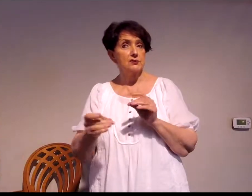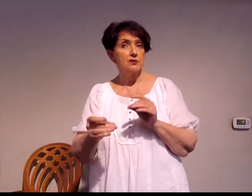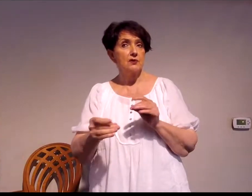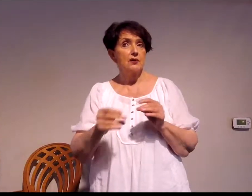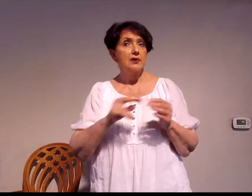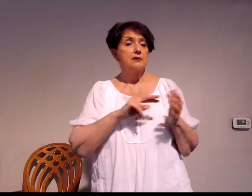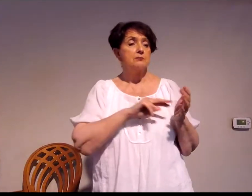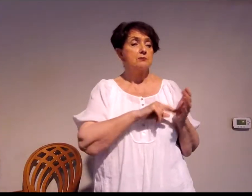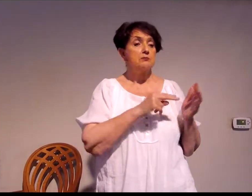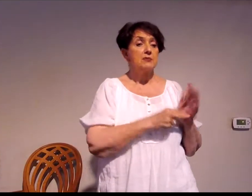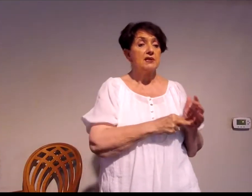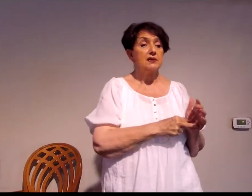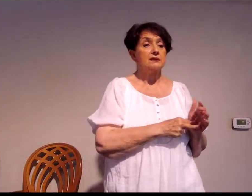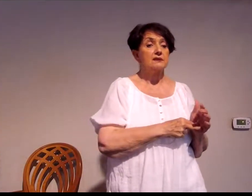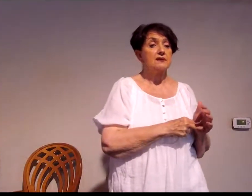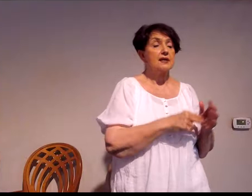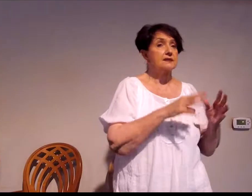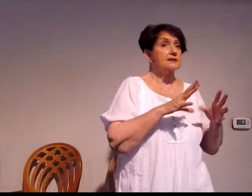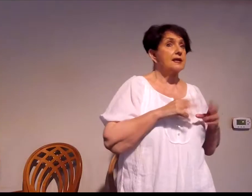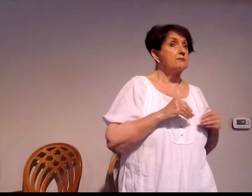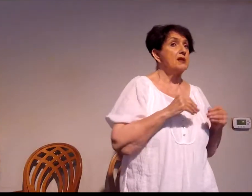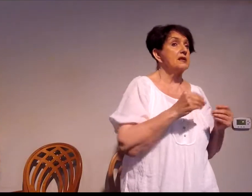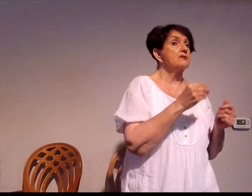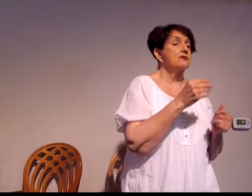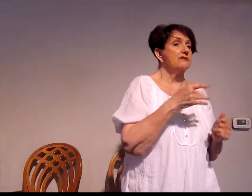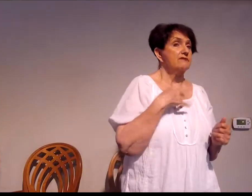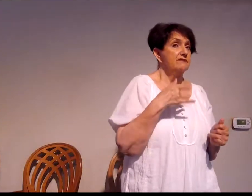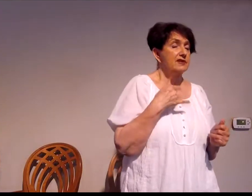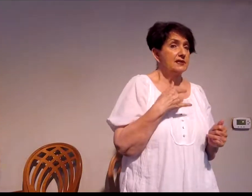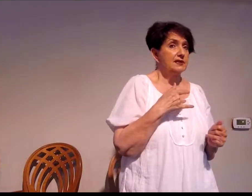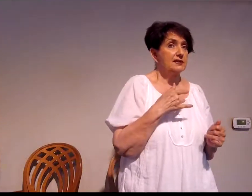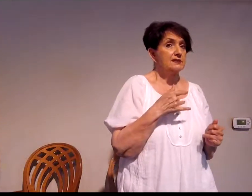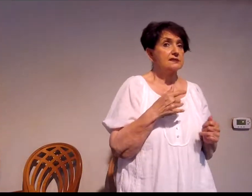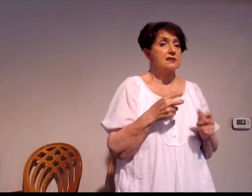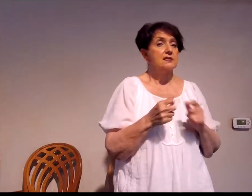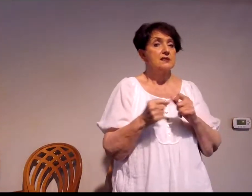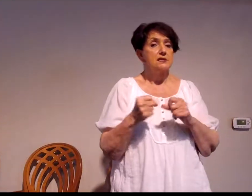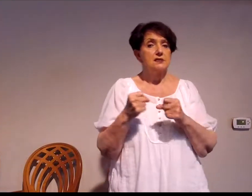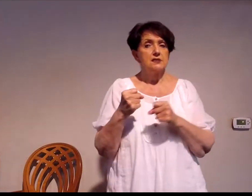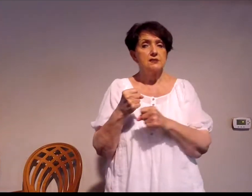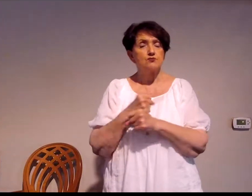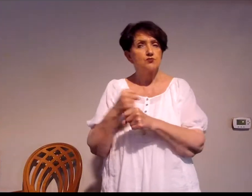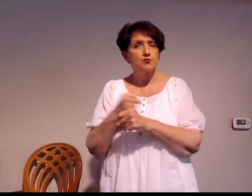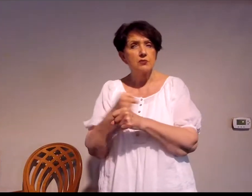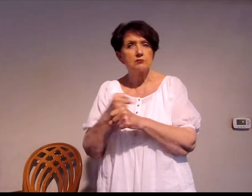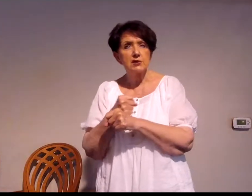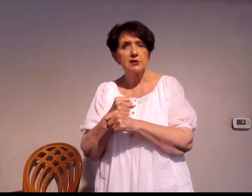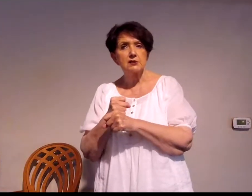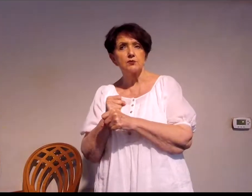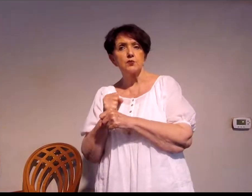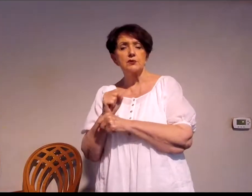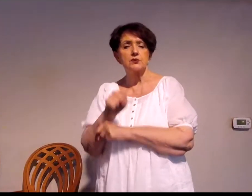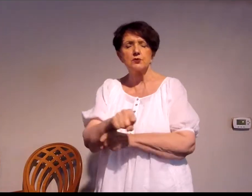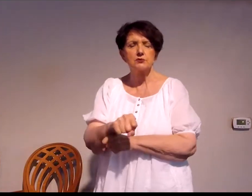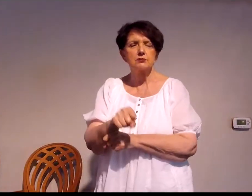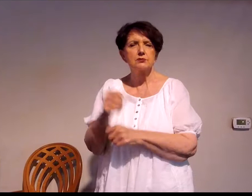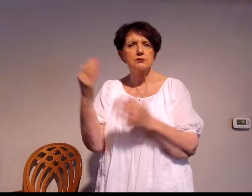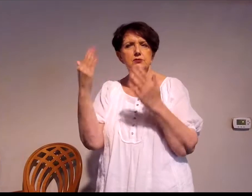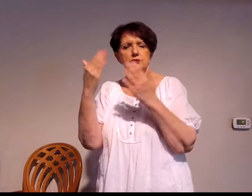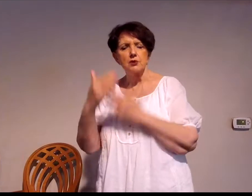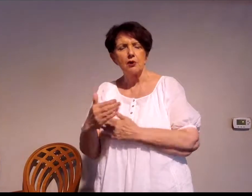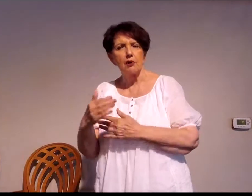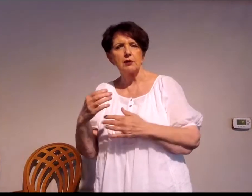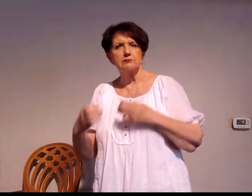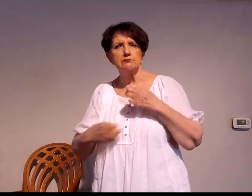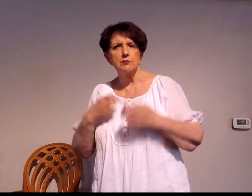with our feelings and rumbling with perhaps some of our dark emotions. Our fear, our anger,